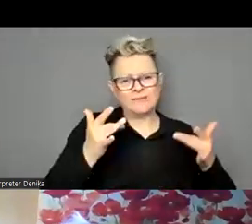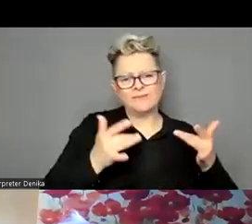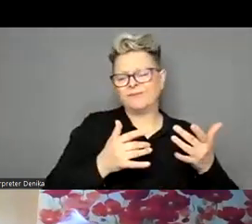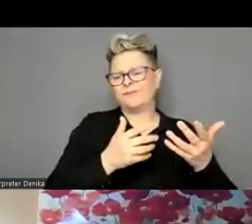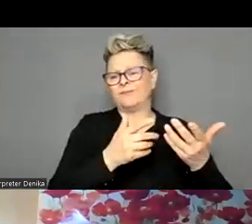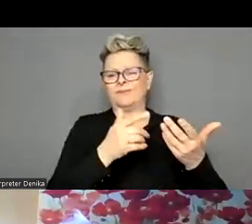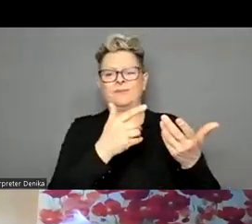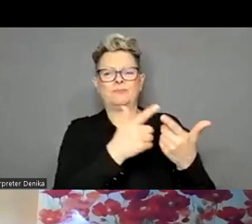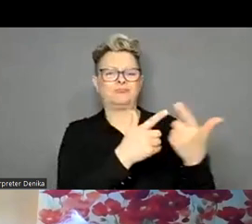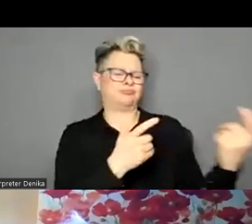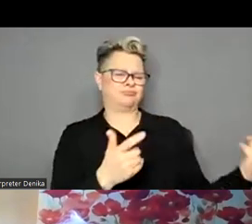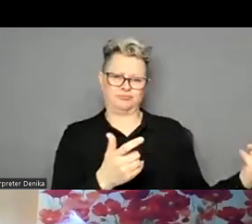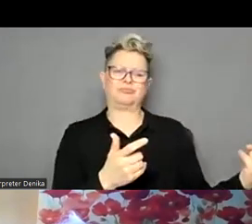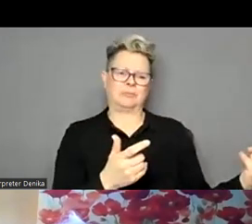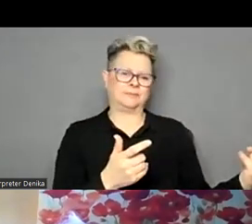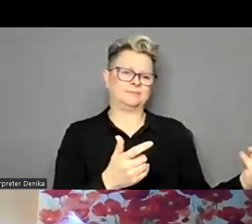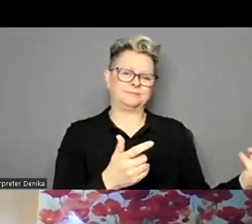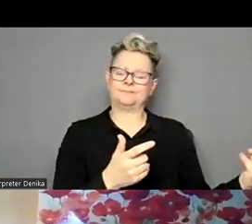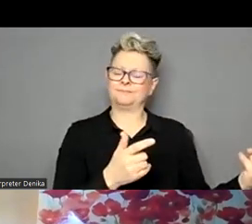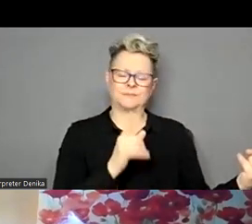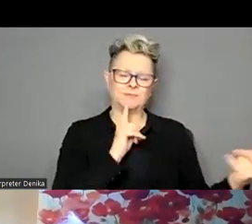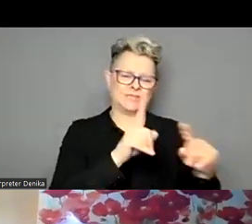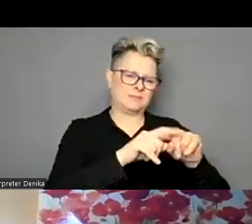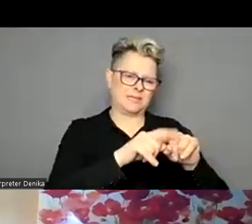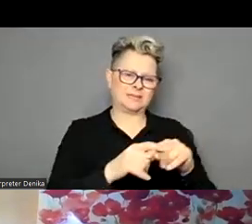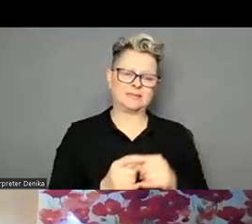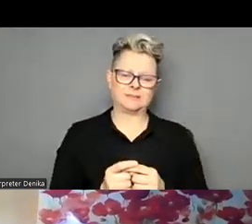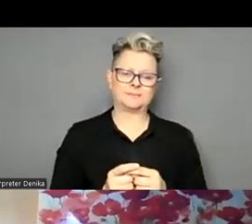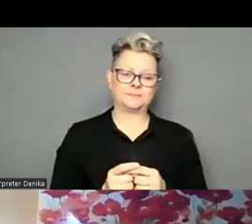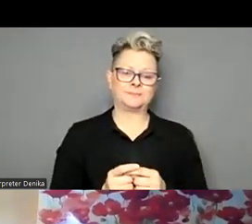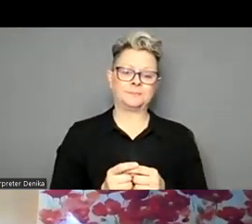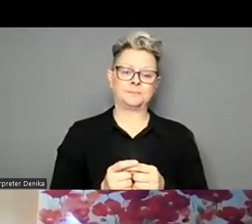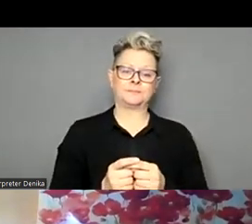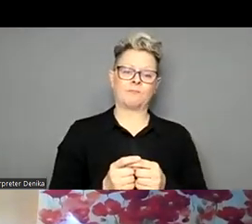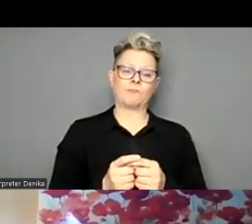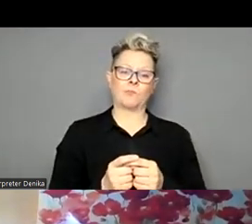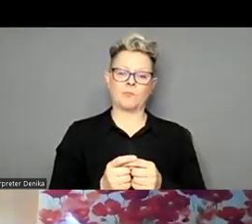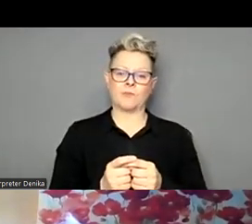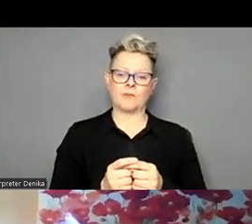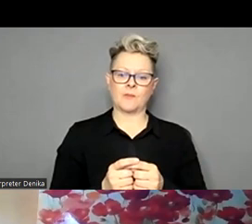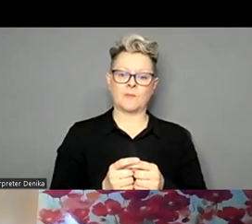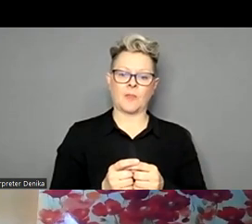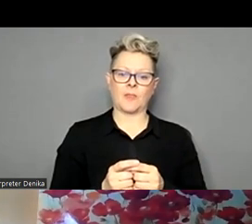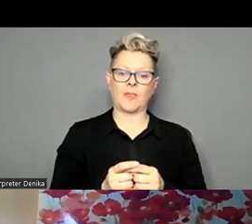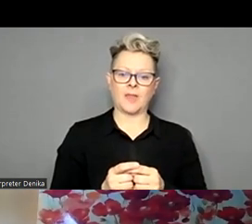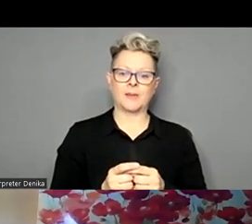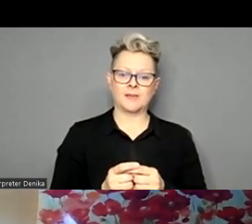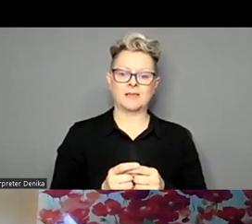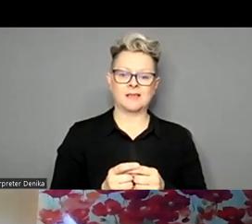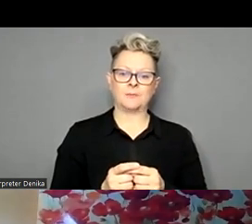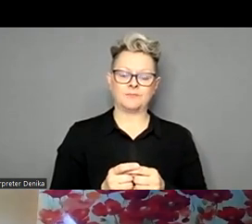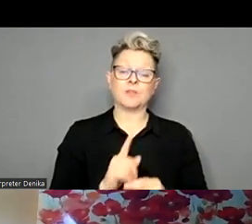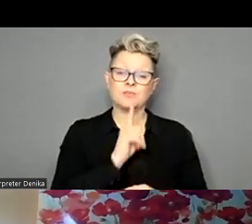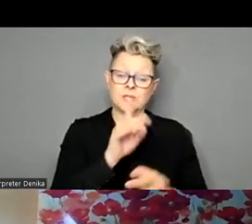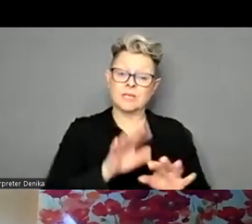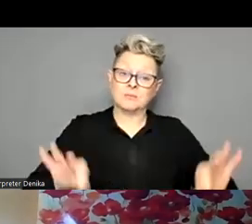It's something that, but it absolutely, I guess I would say it really is a good thing to update a will and